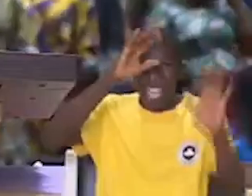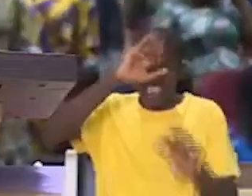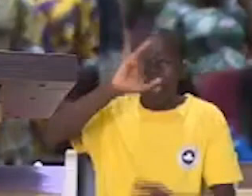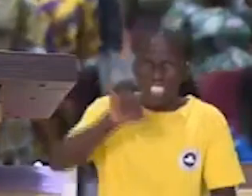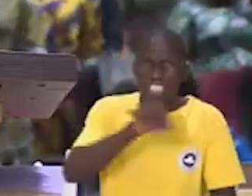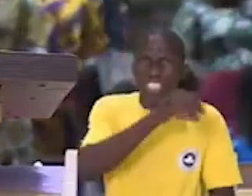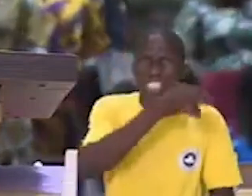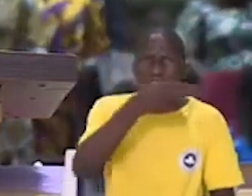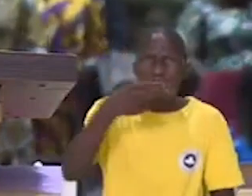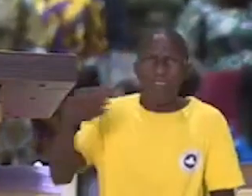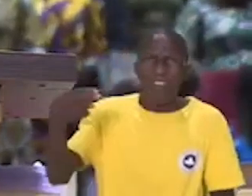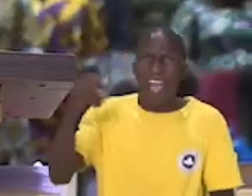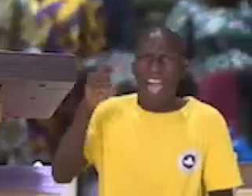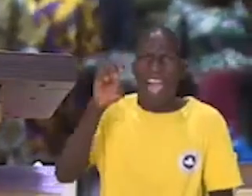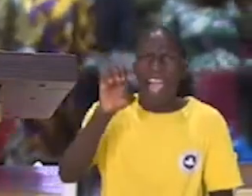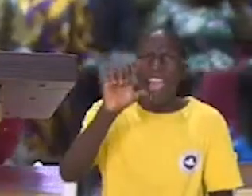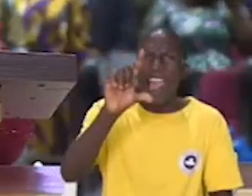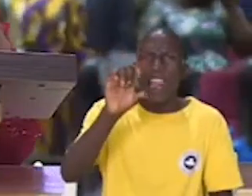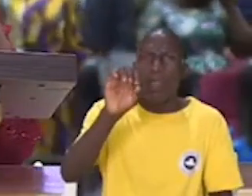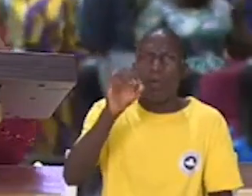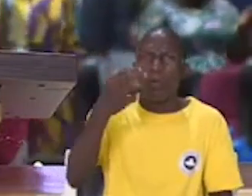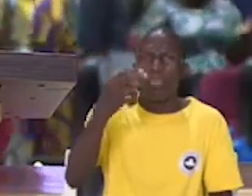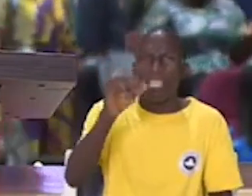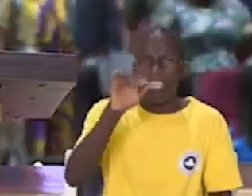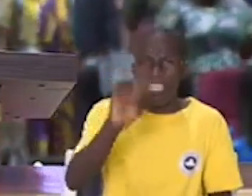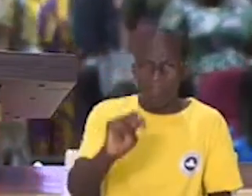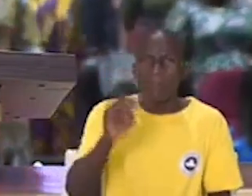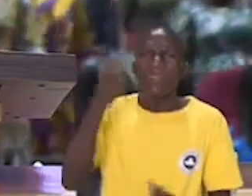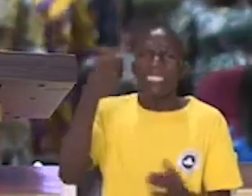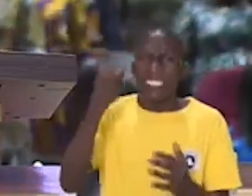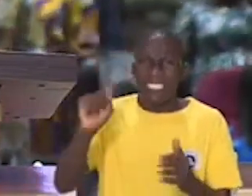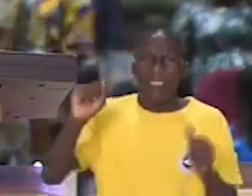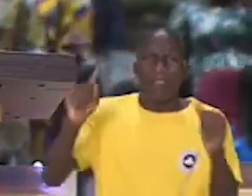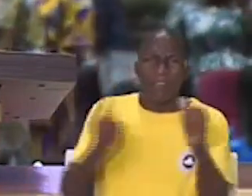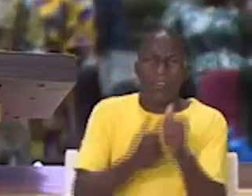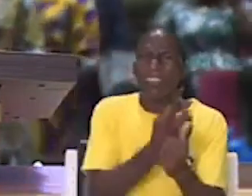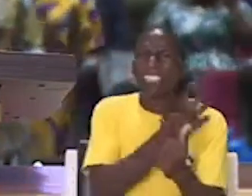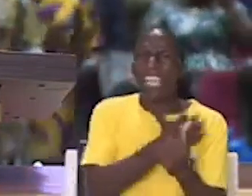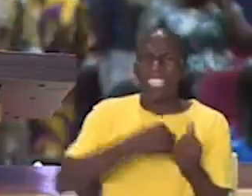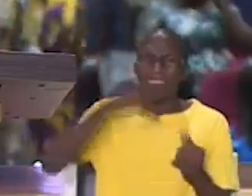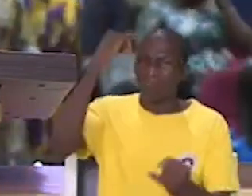Jehovah Elohim, the Alpha and Omega,